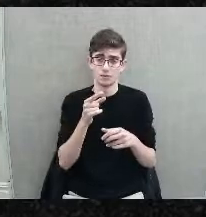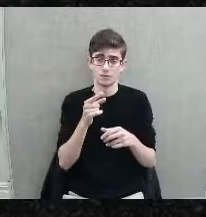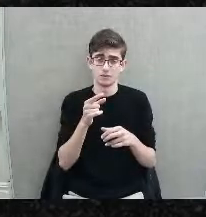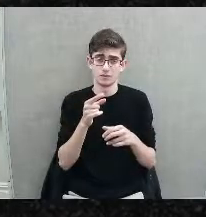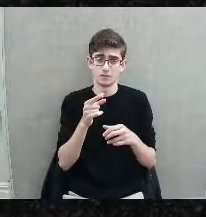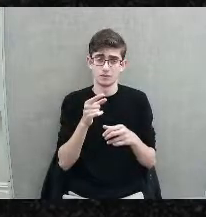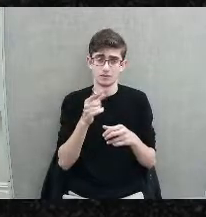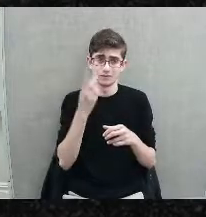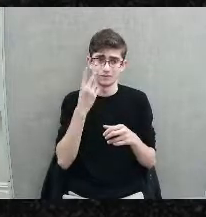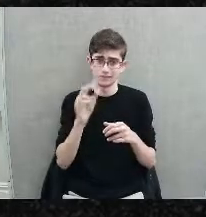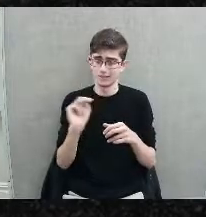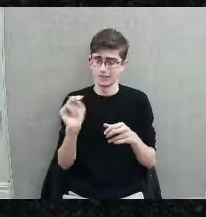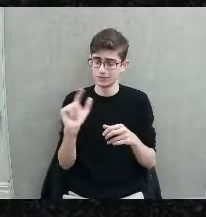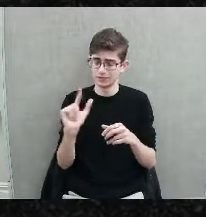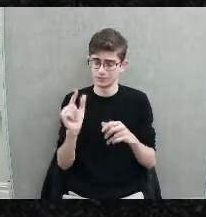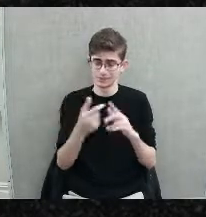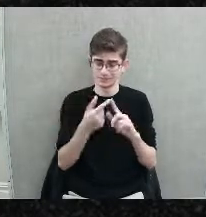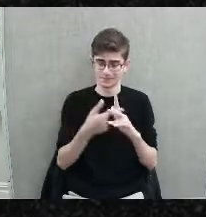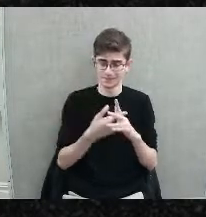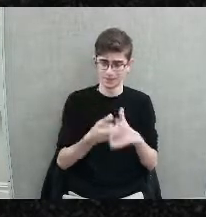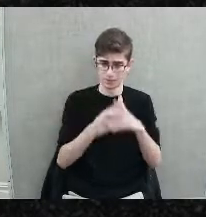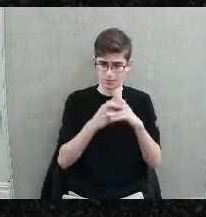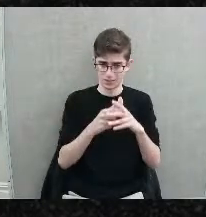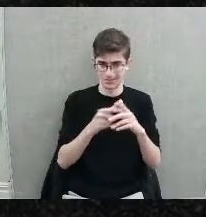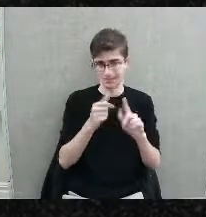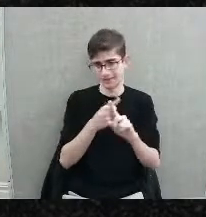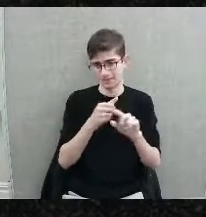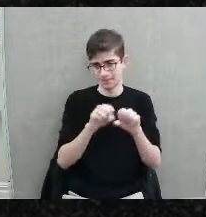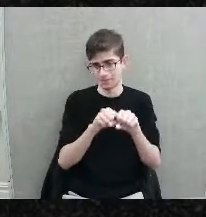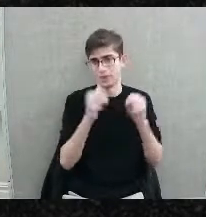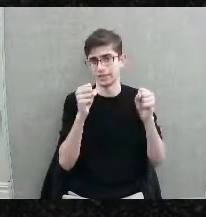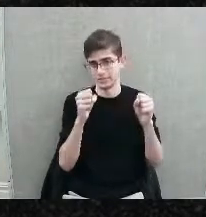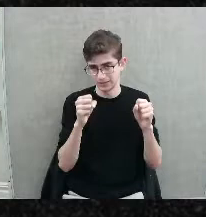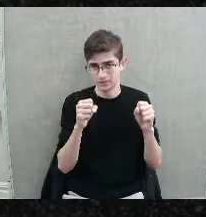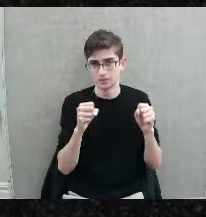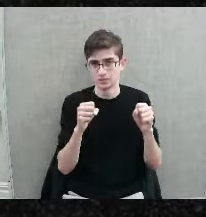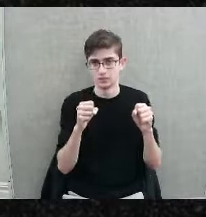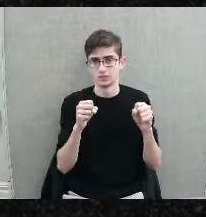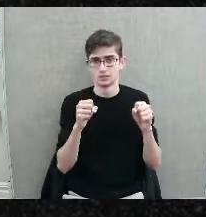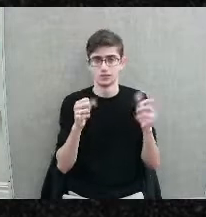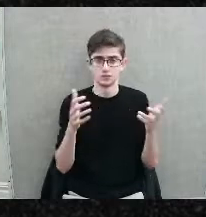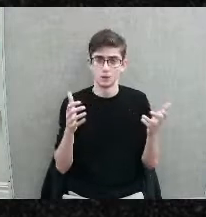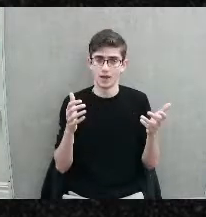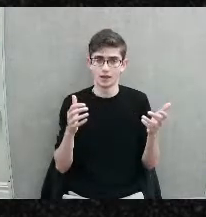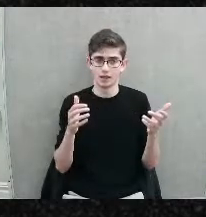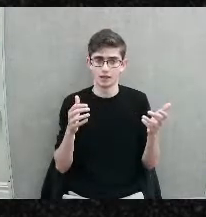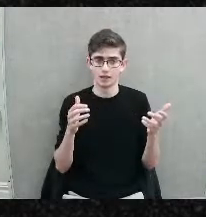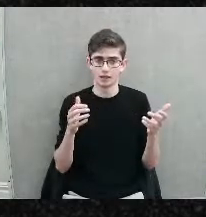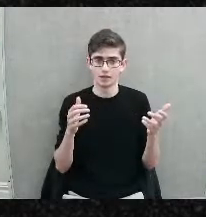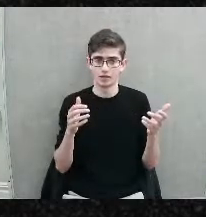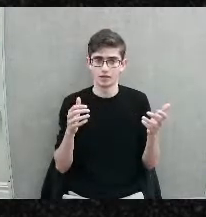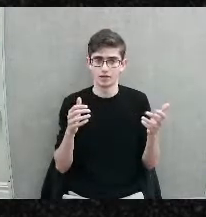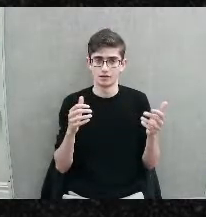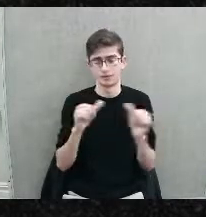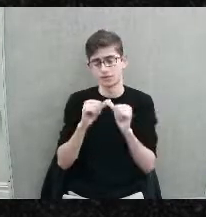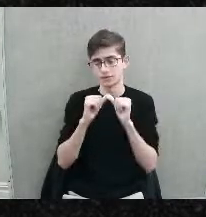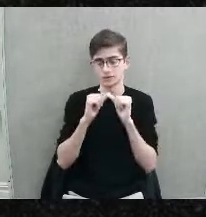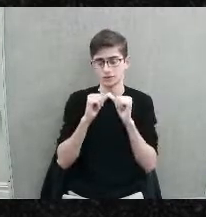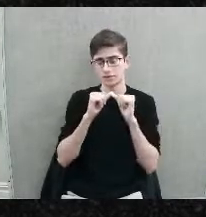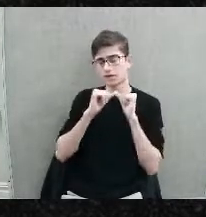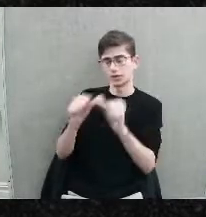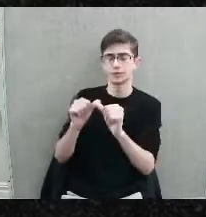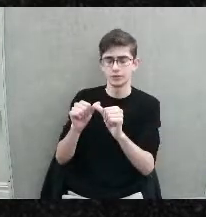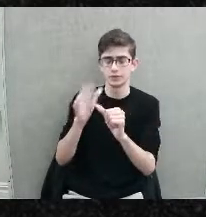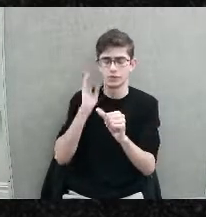beginning of neoliberalism as a break, which we do, all of us, right? We historicize the beginning. Well, I mean, there are continuities through it, but